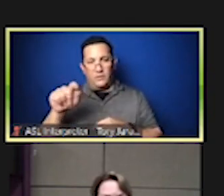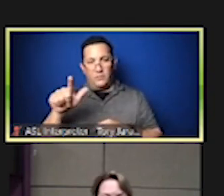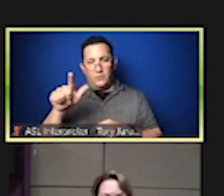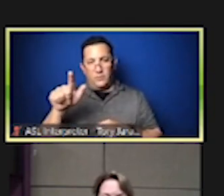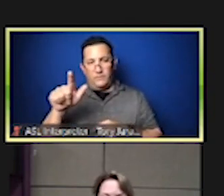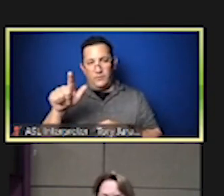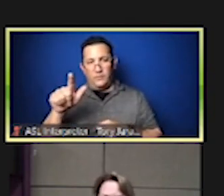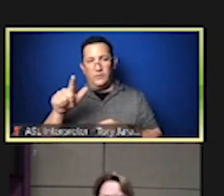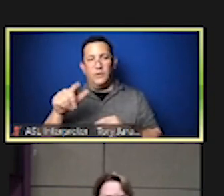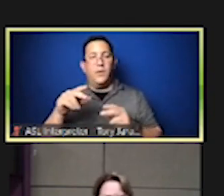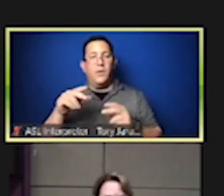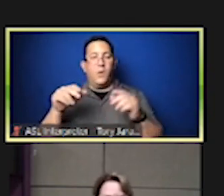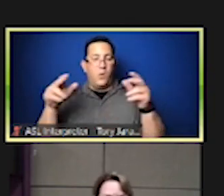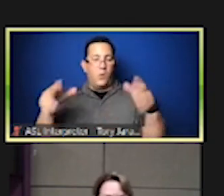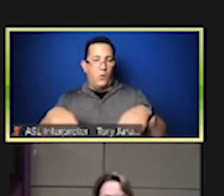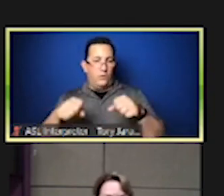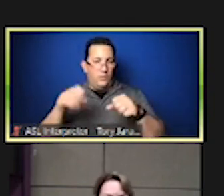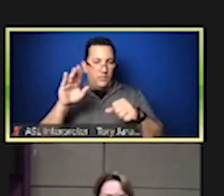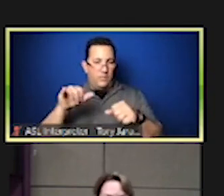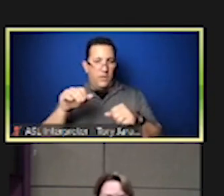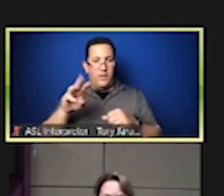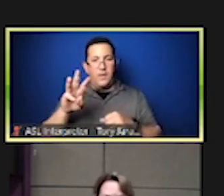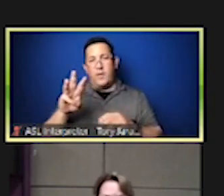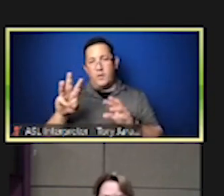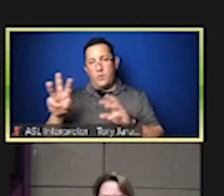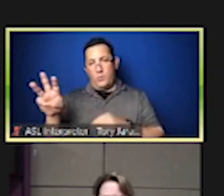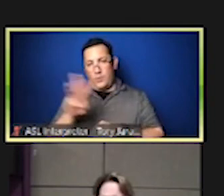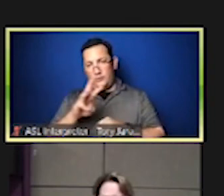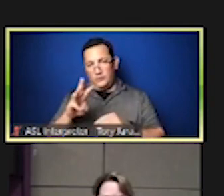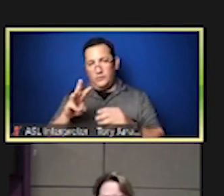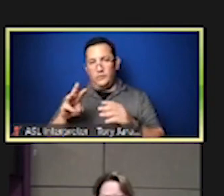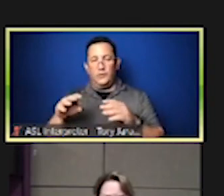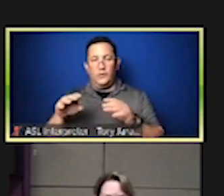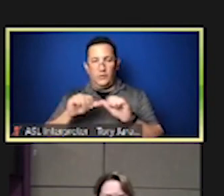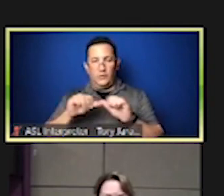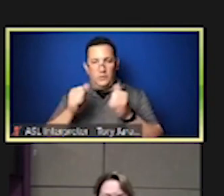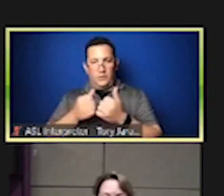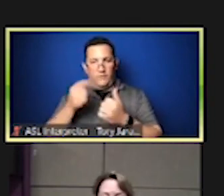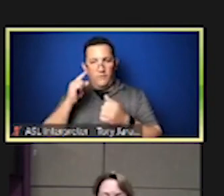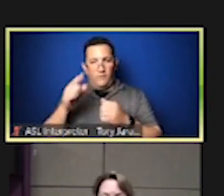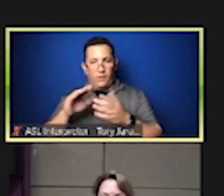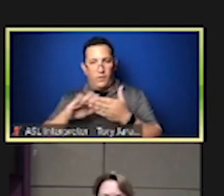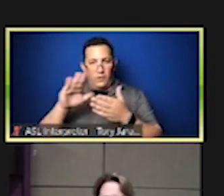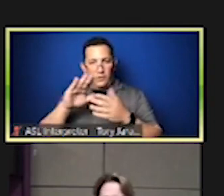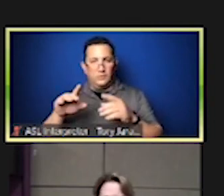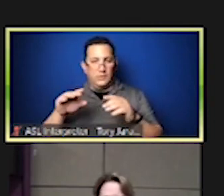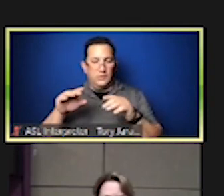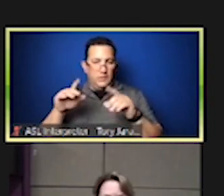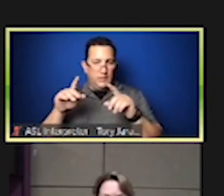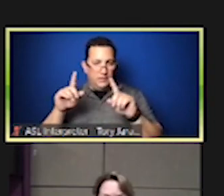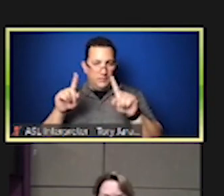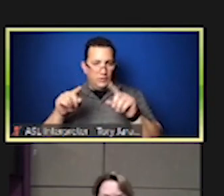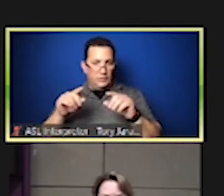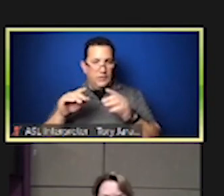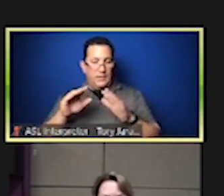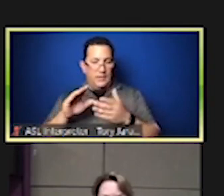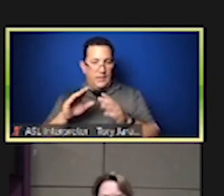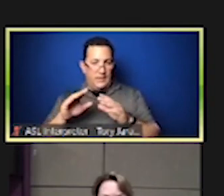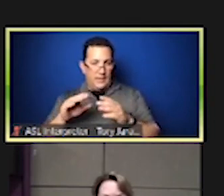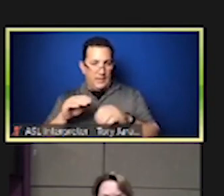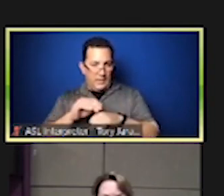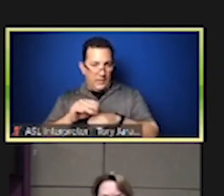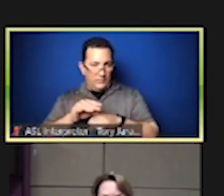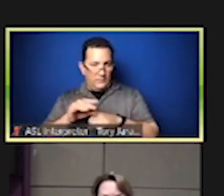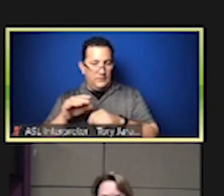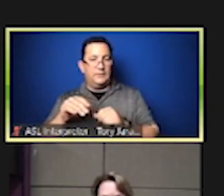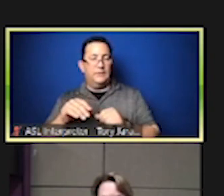21st, hosted by the Western Association for College Admissions Counseling. You can find more information on the website,